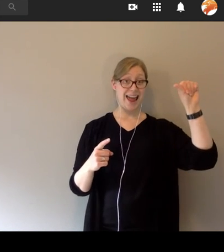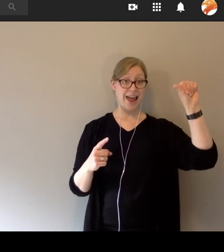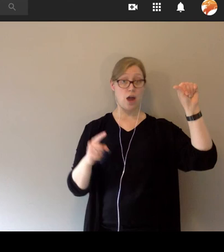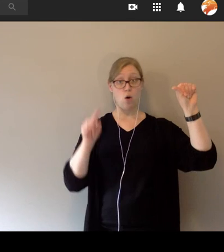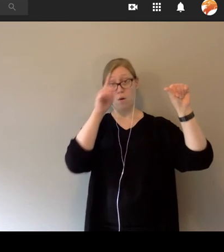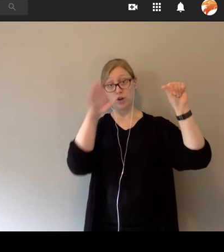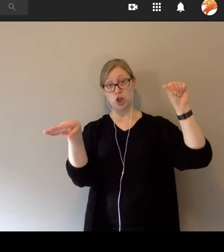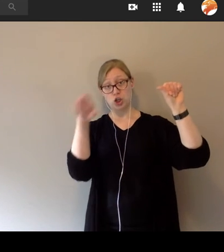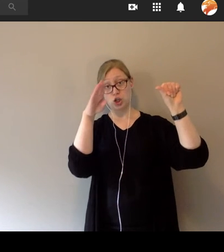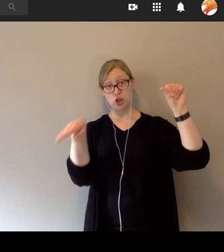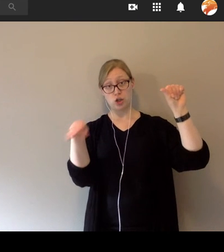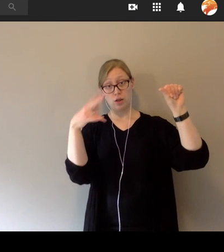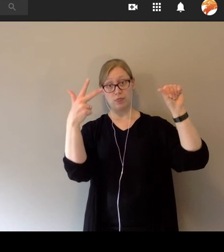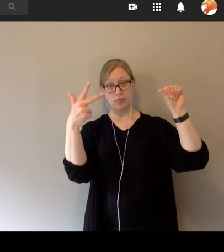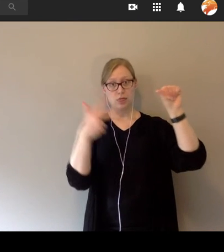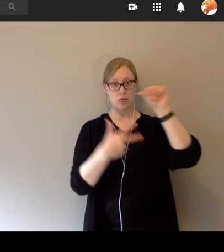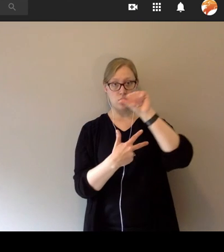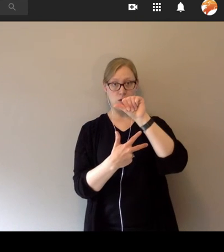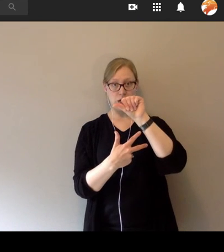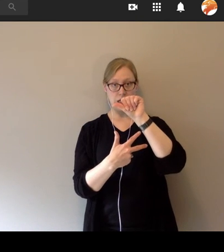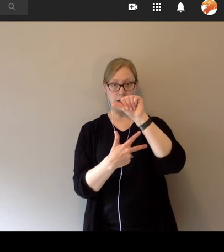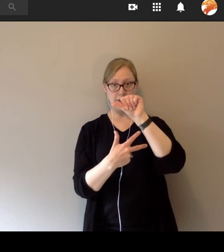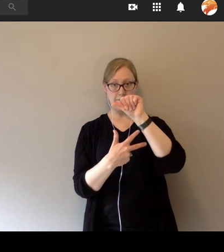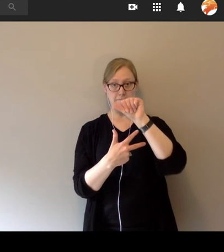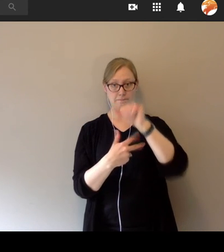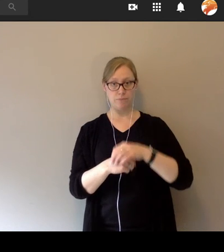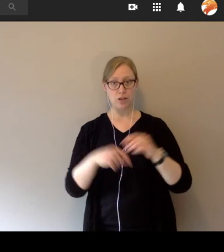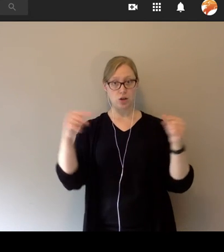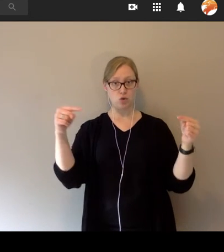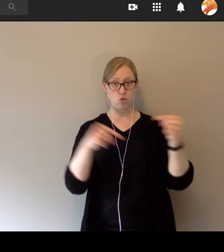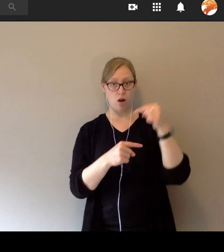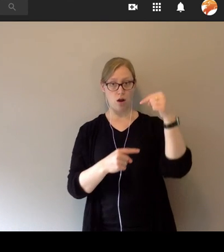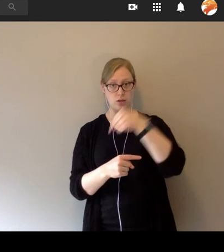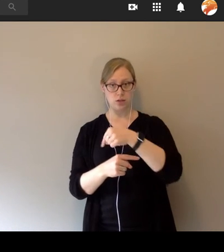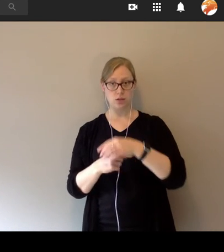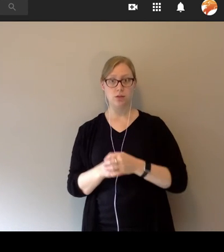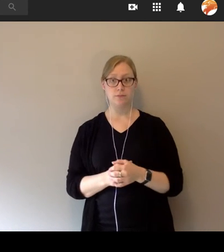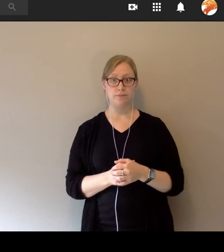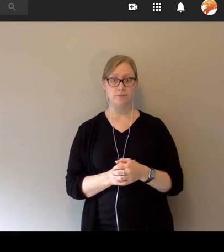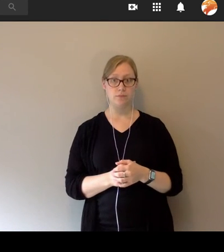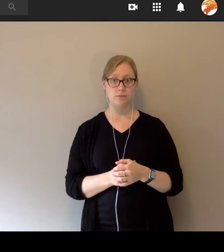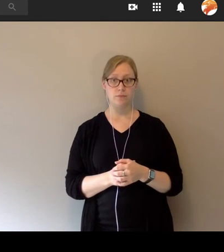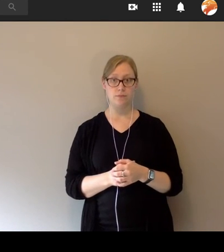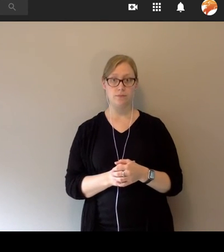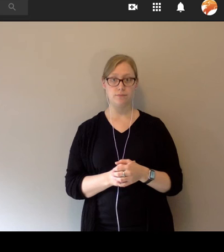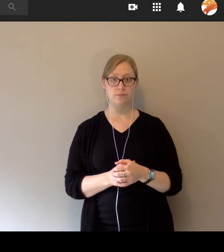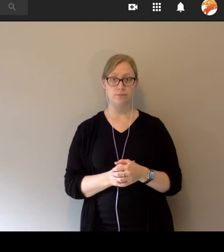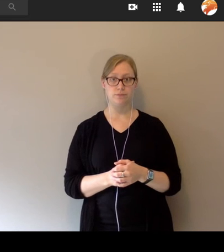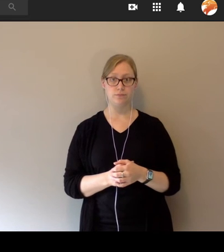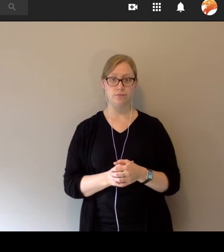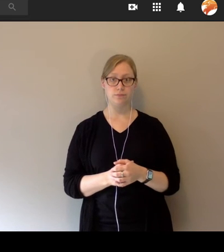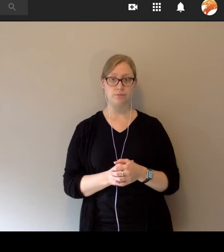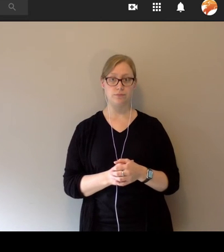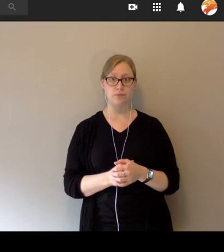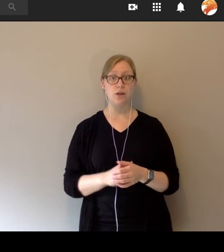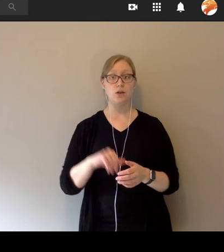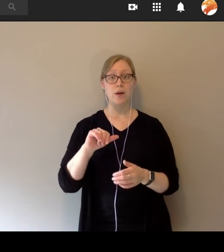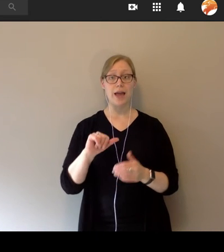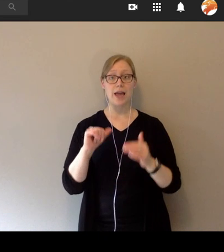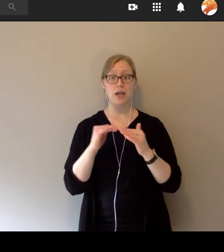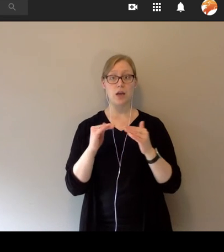so then we cross multiply. We have 1 times 3 is 3, is 2A, and A is going to be equal to 3 divided